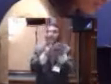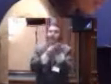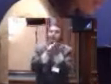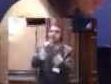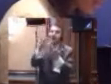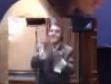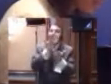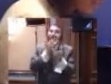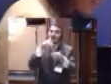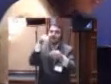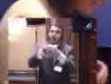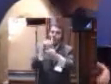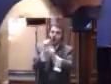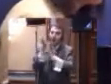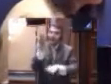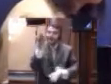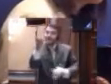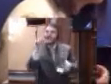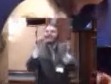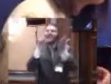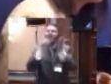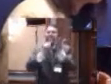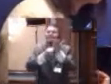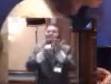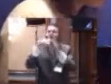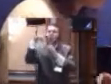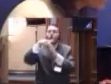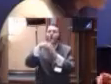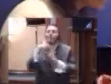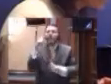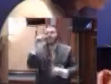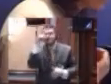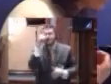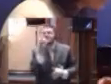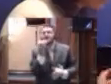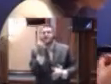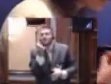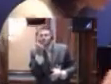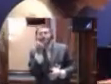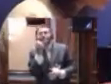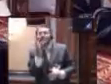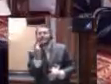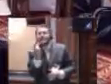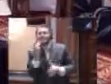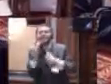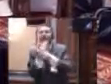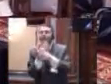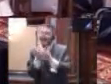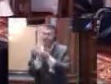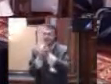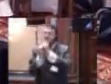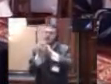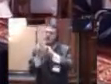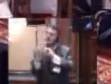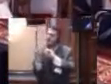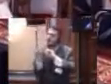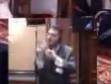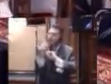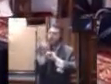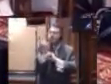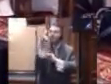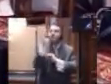of political change, and here it's also about making tough choices and being able to deal with